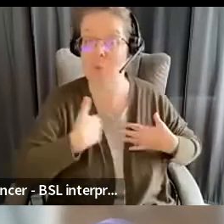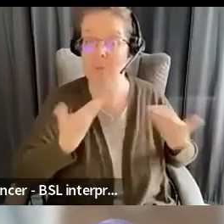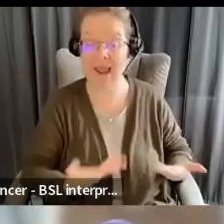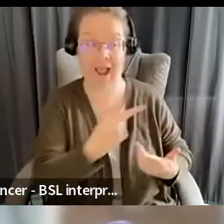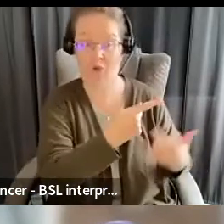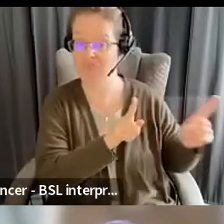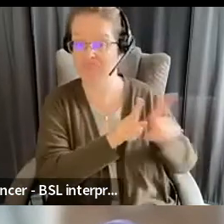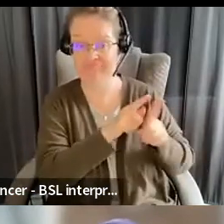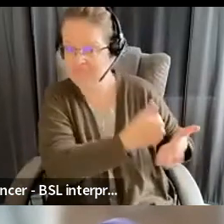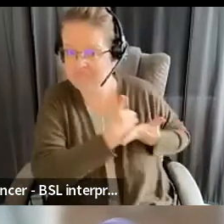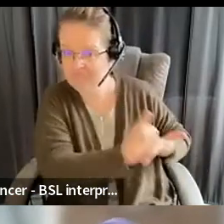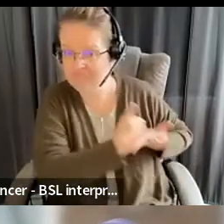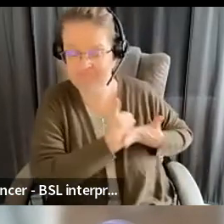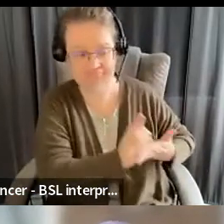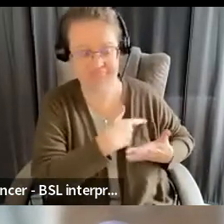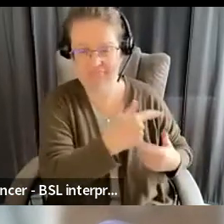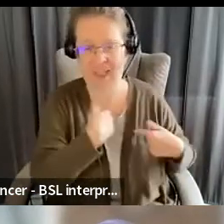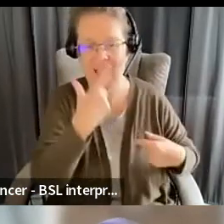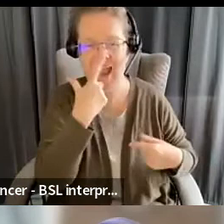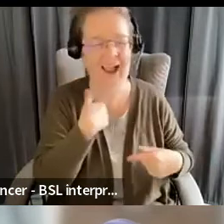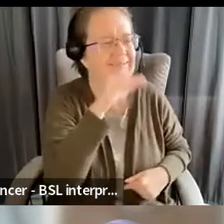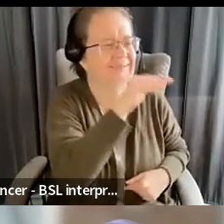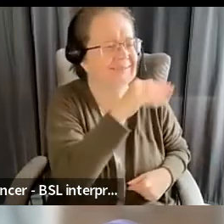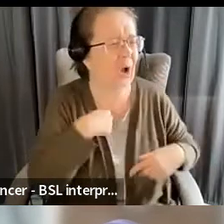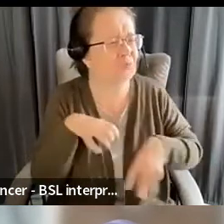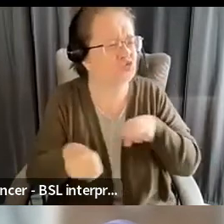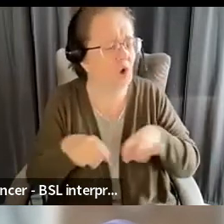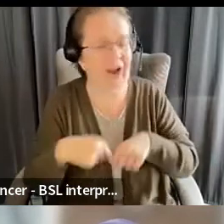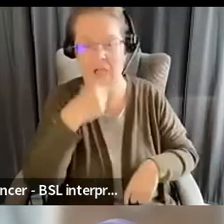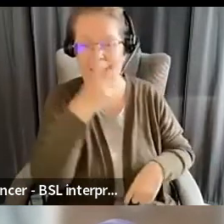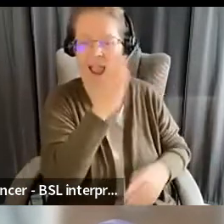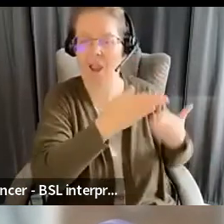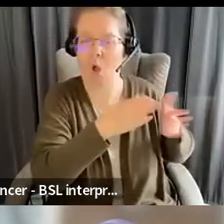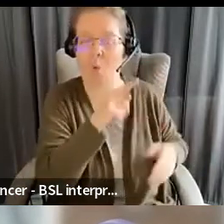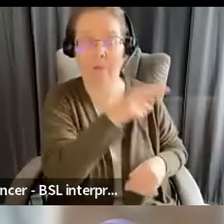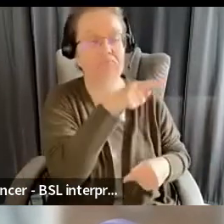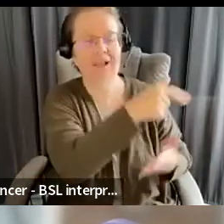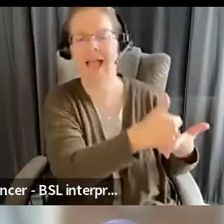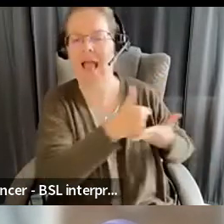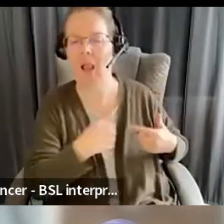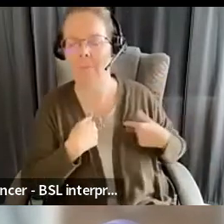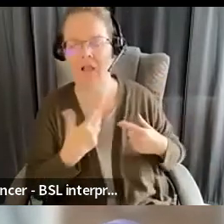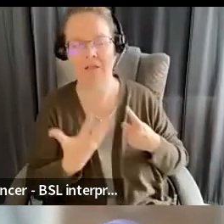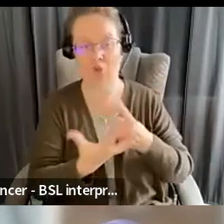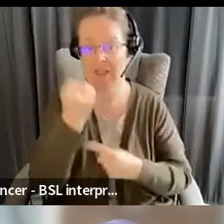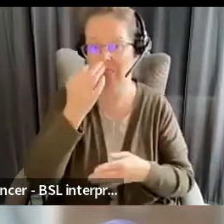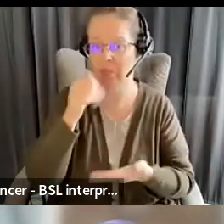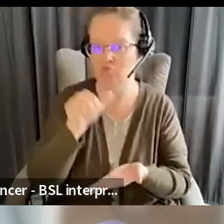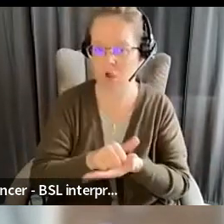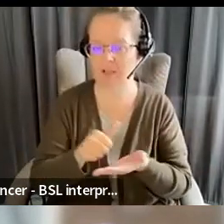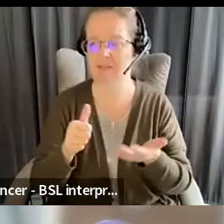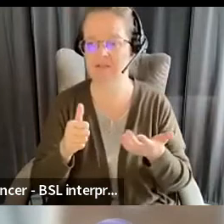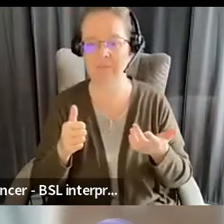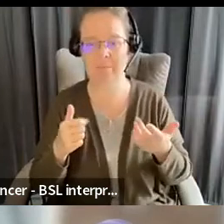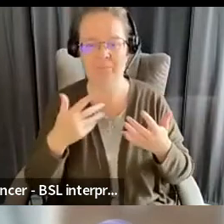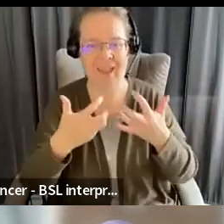open and very honest, and I'm able to kind of talk to him if I'm struggling. And so he helped me getting the right kind of